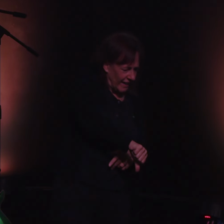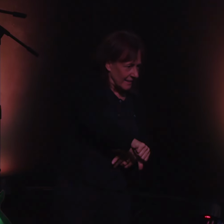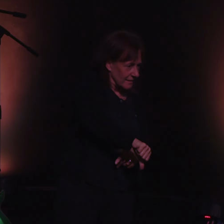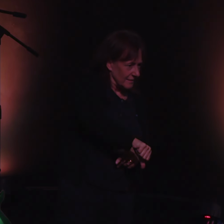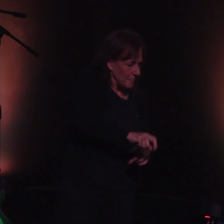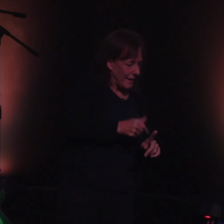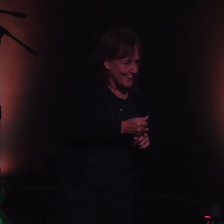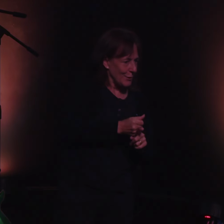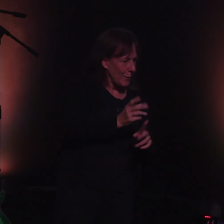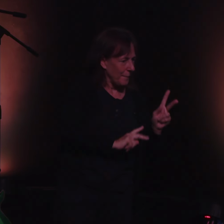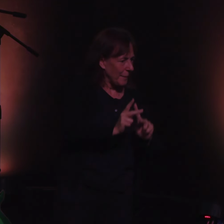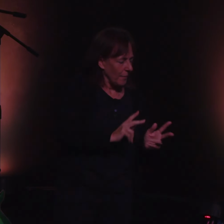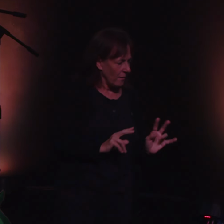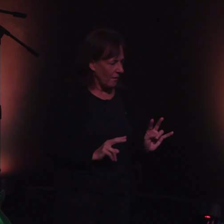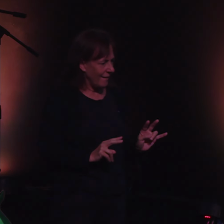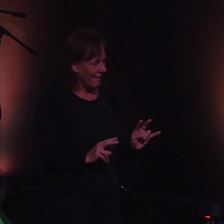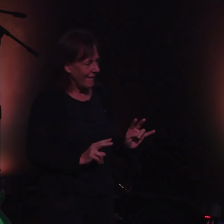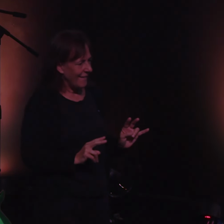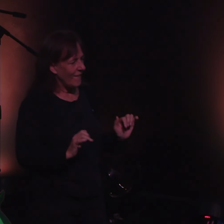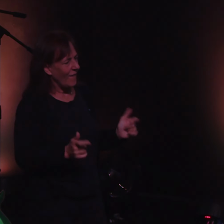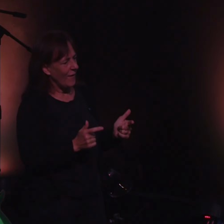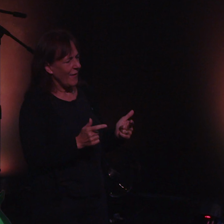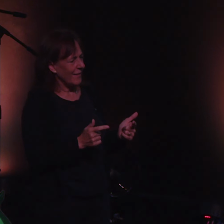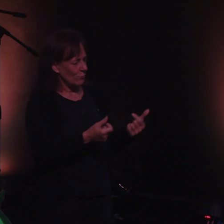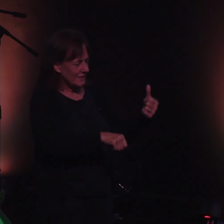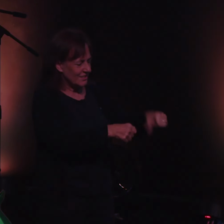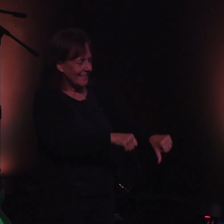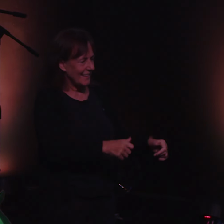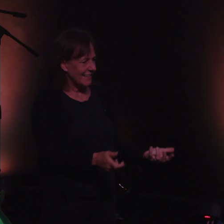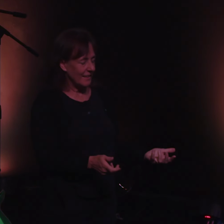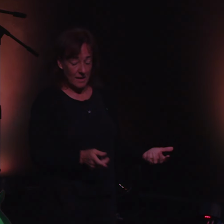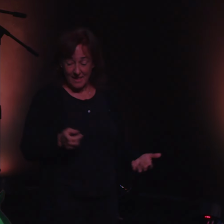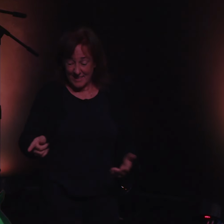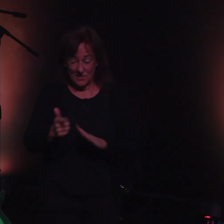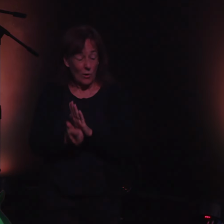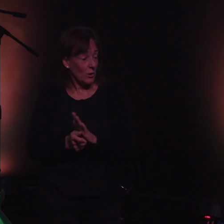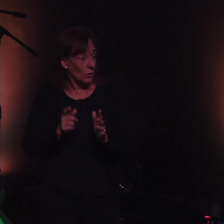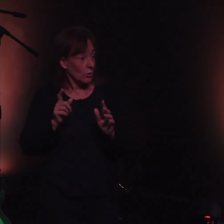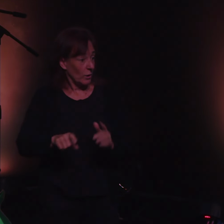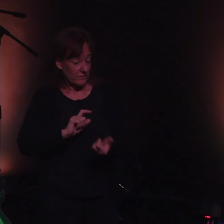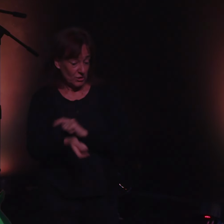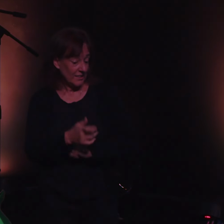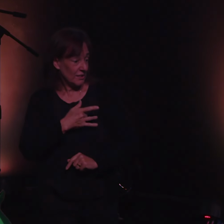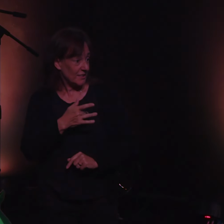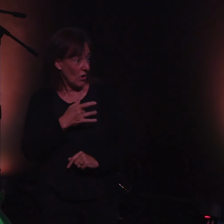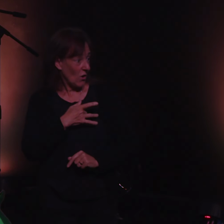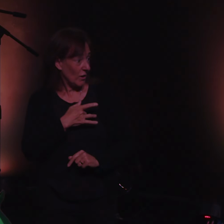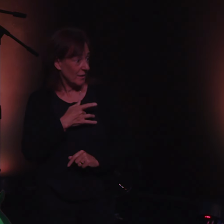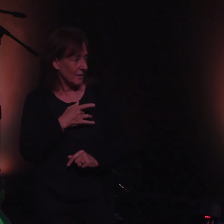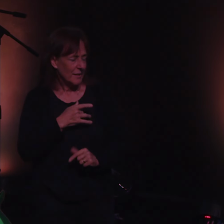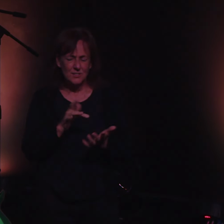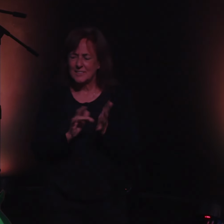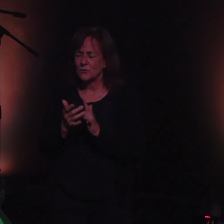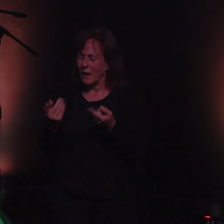This is so important to understand in this story. And this could have been a light bulb moment for this lawyer. Jesus is trying to get him to